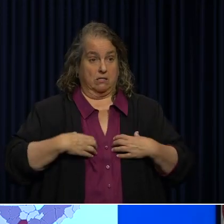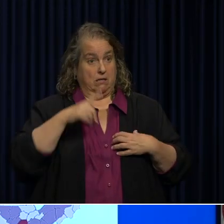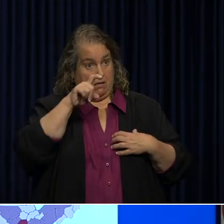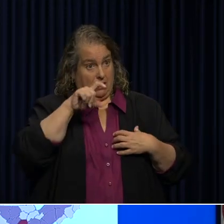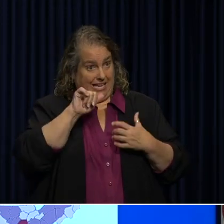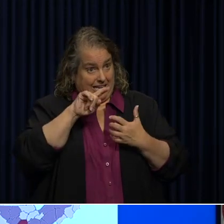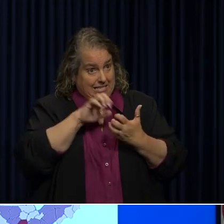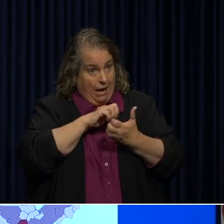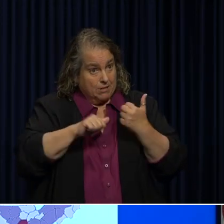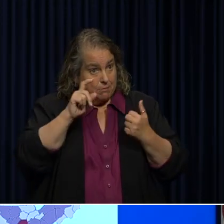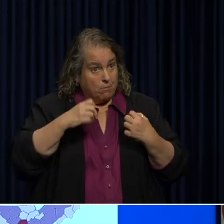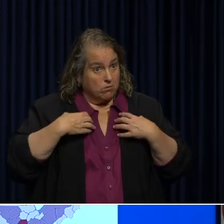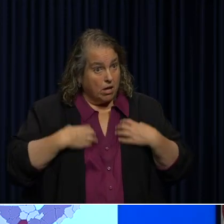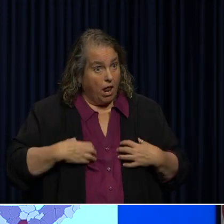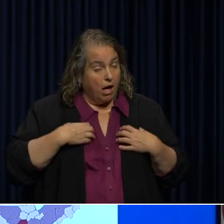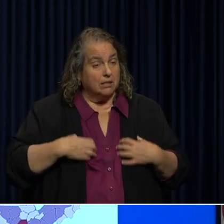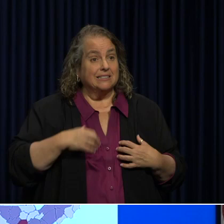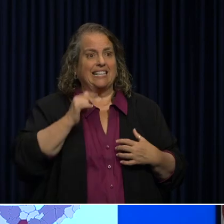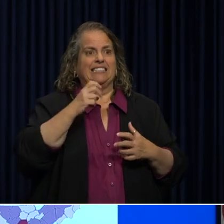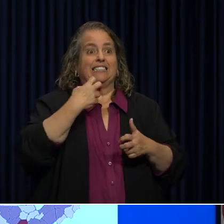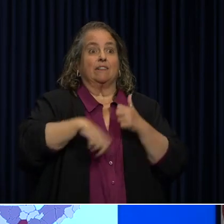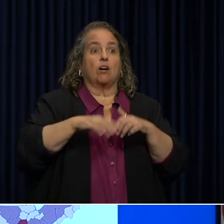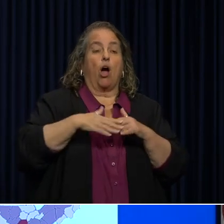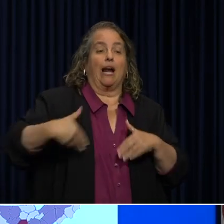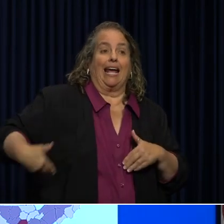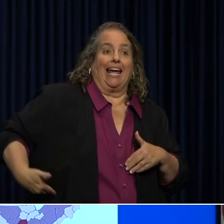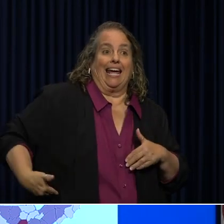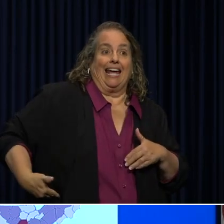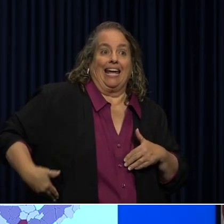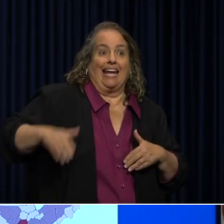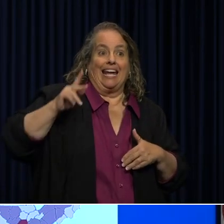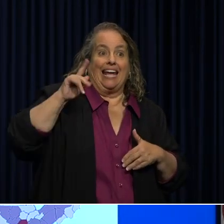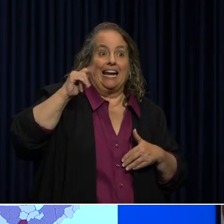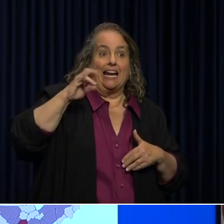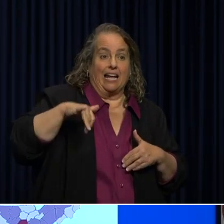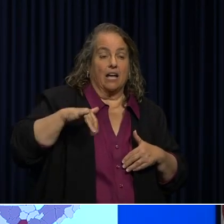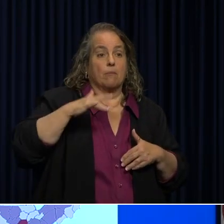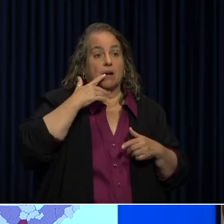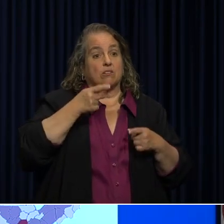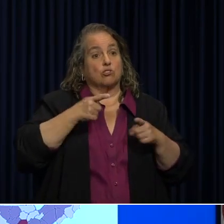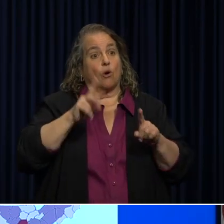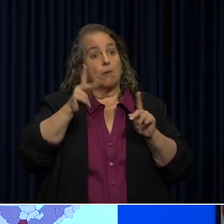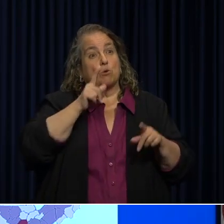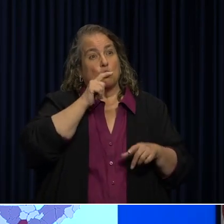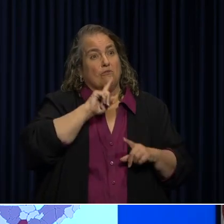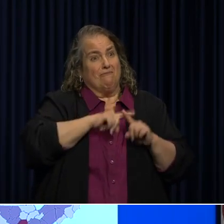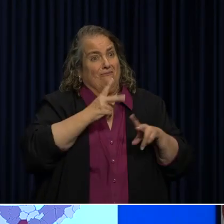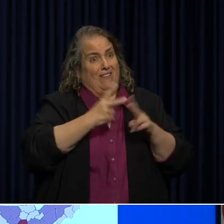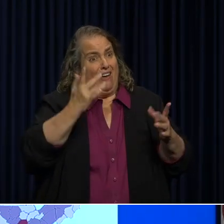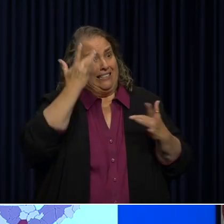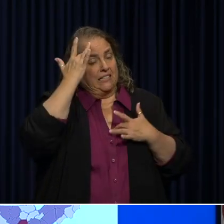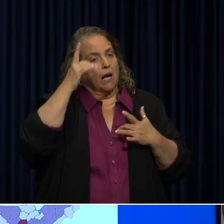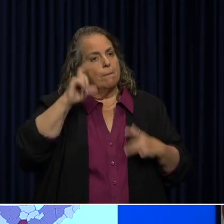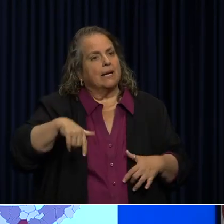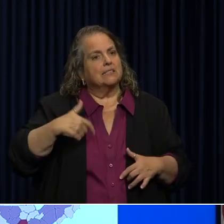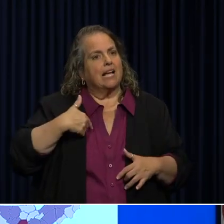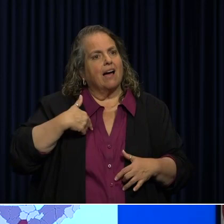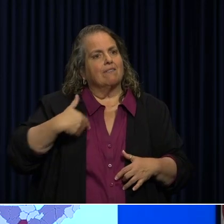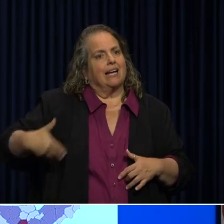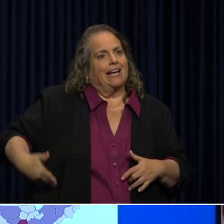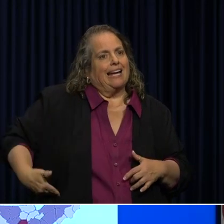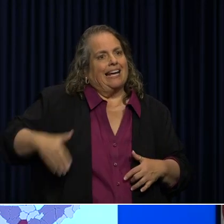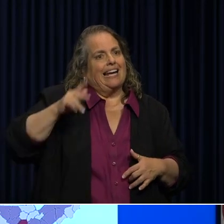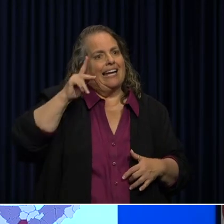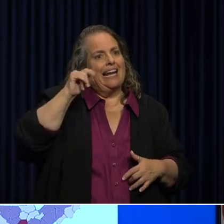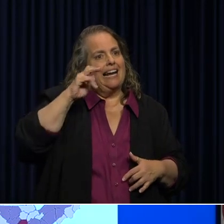been difficult on people's kidneys, and we've had people who've needed kidney support during the illness. So the answer is we really don't know for the long term,